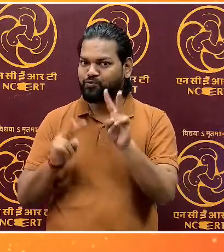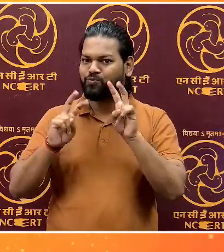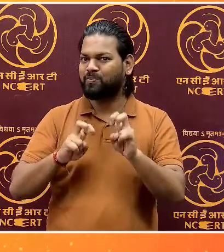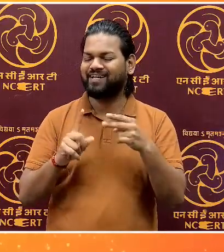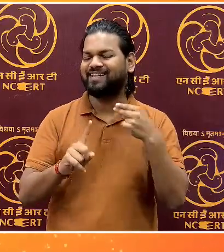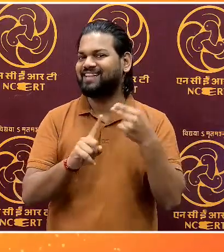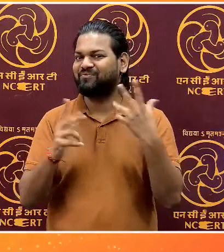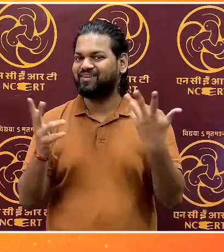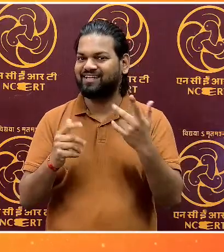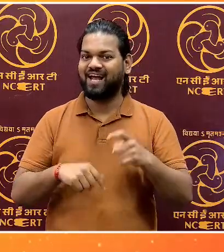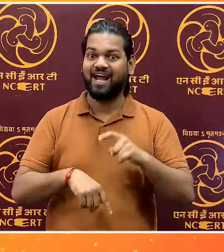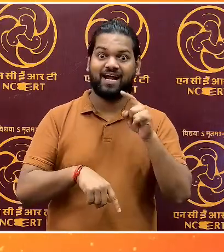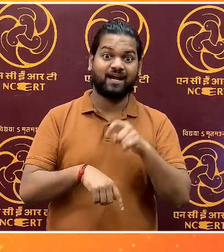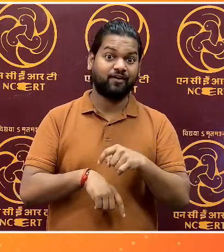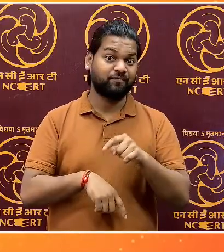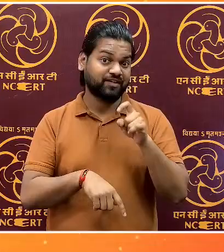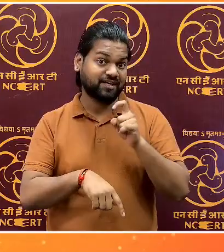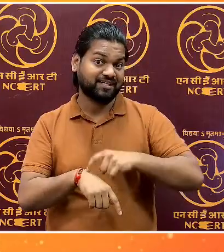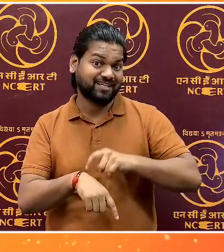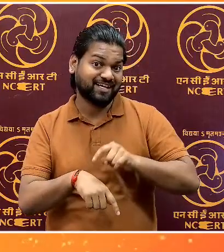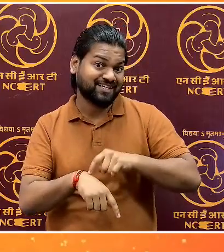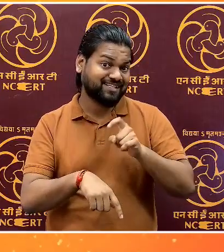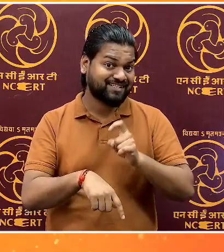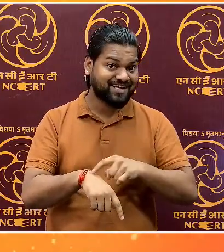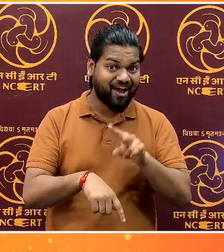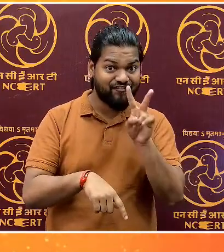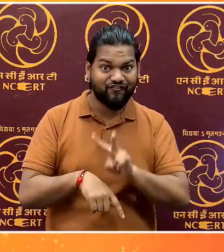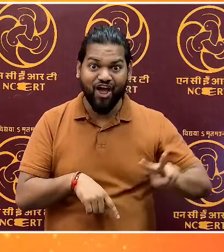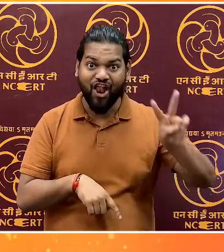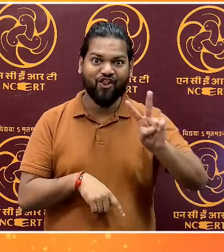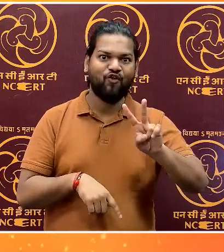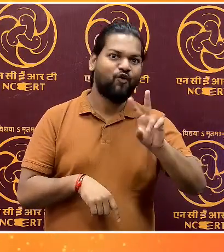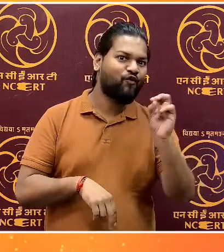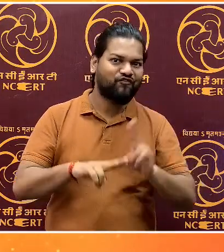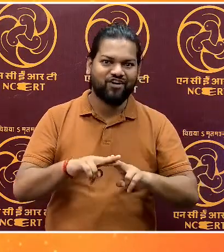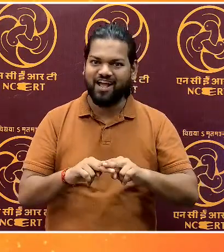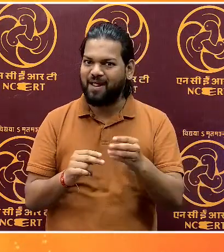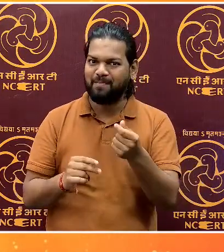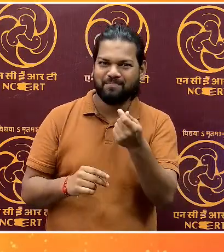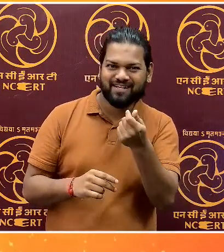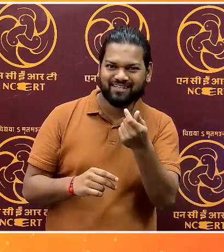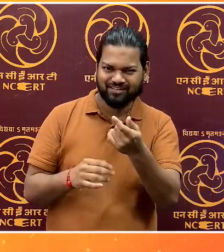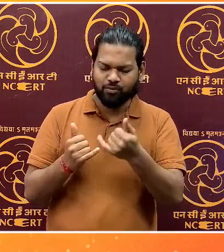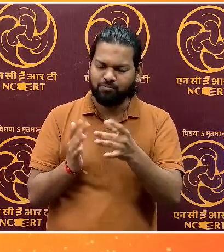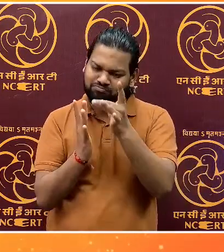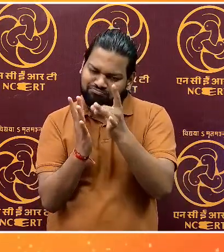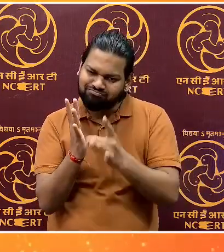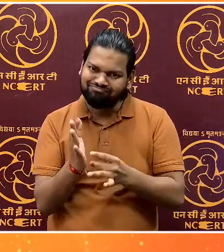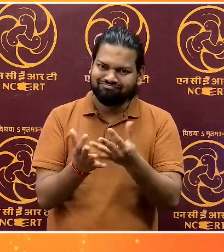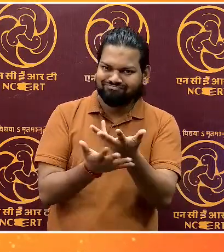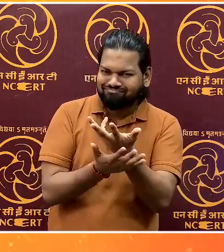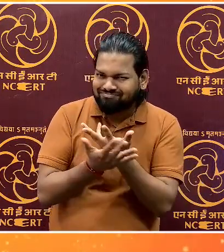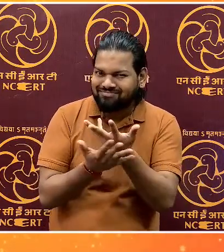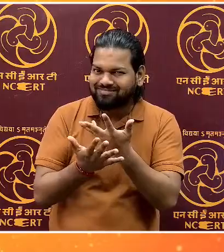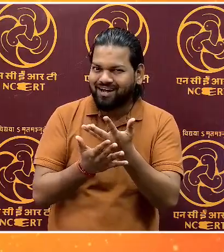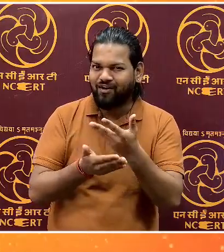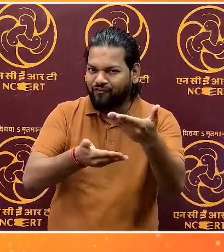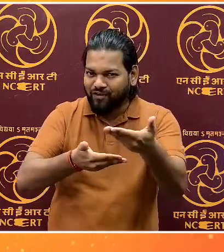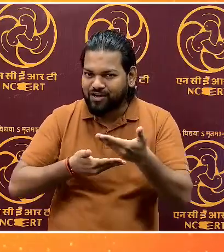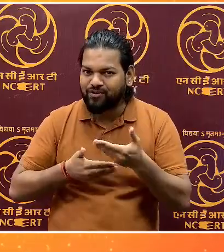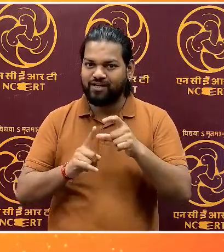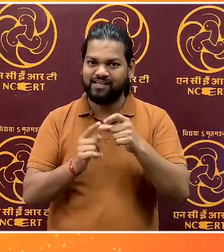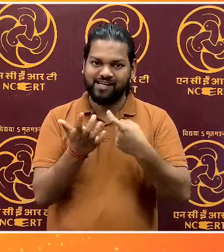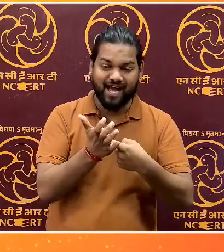is time value of money. And to discuss this topic in detail, I would like to welcome Dr. Rishabh